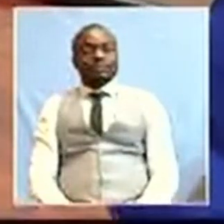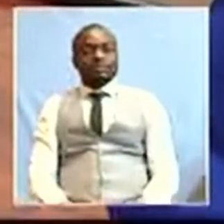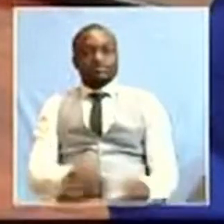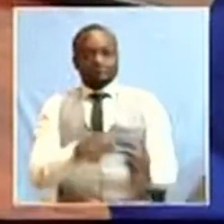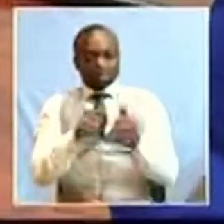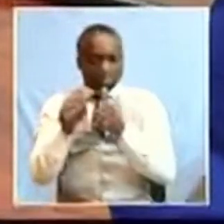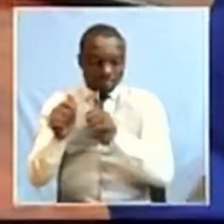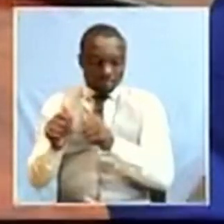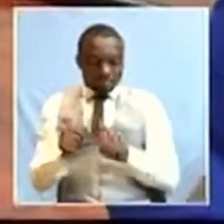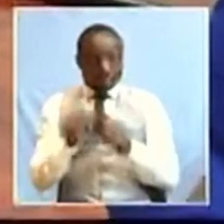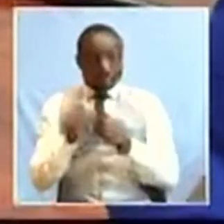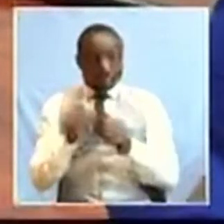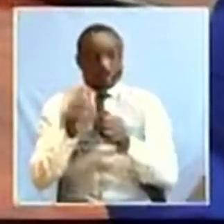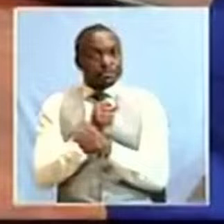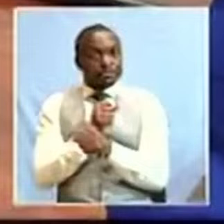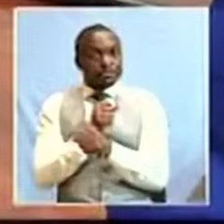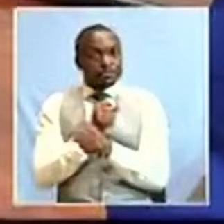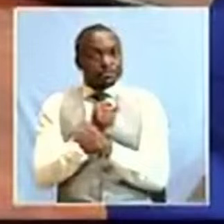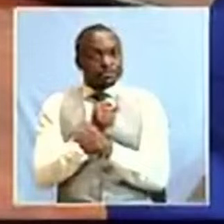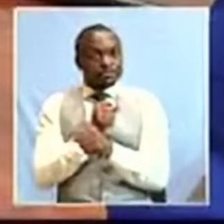Action taken.